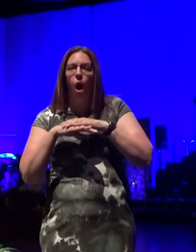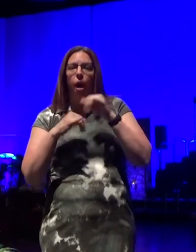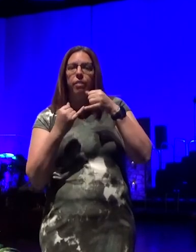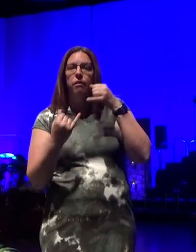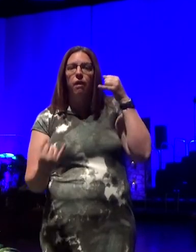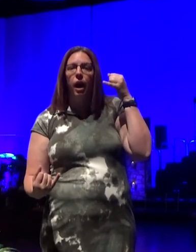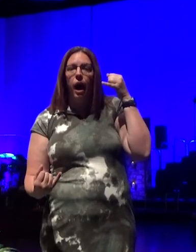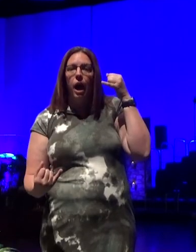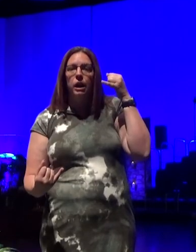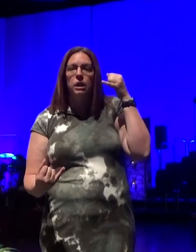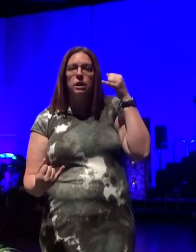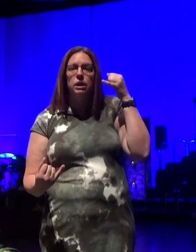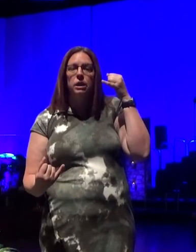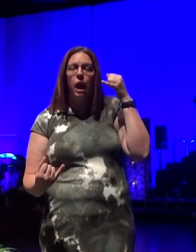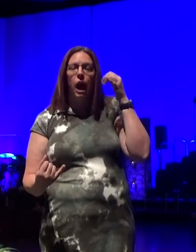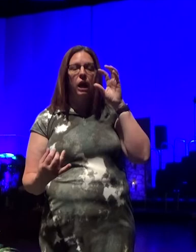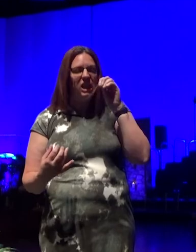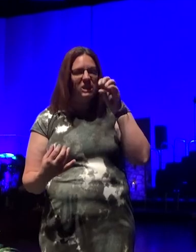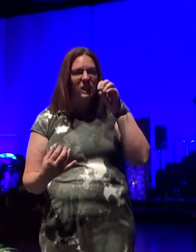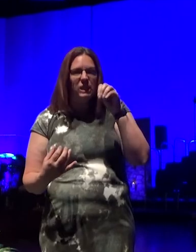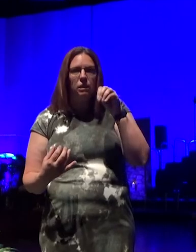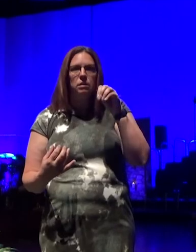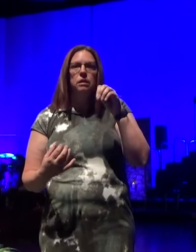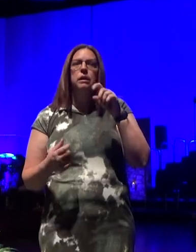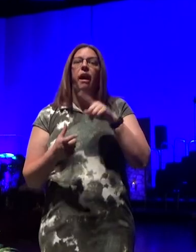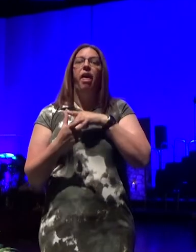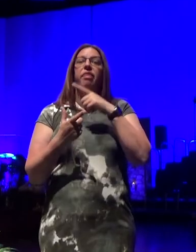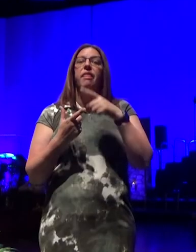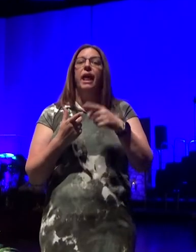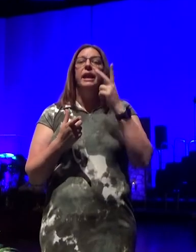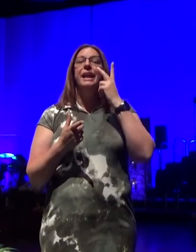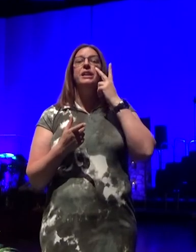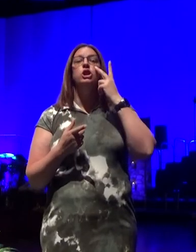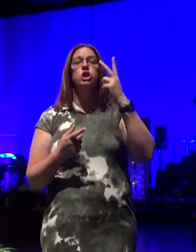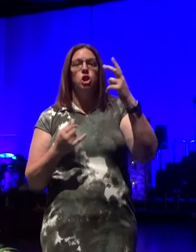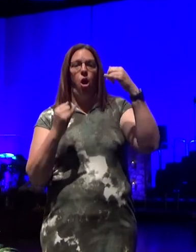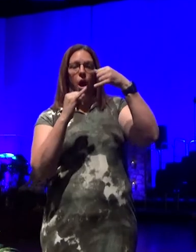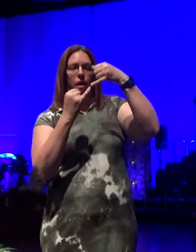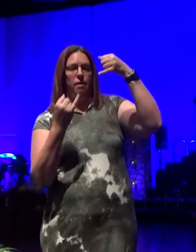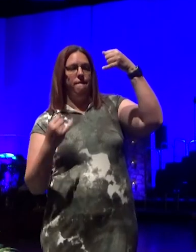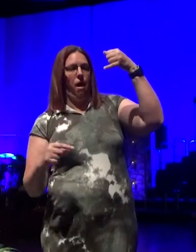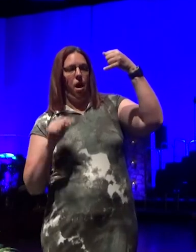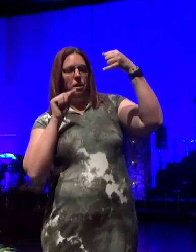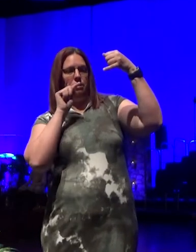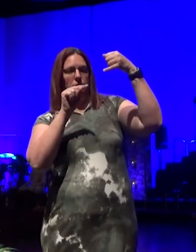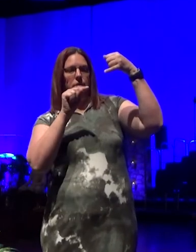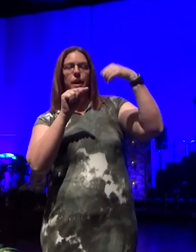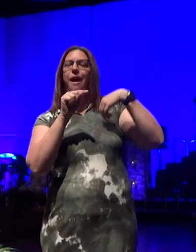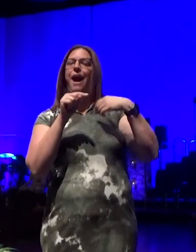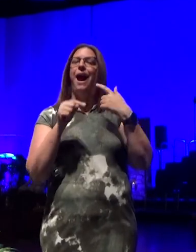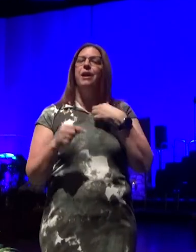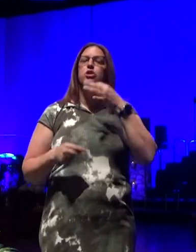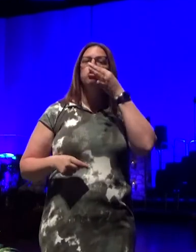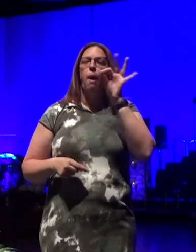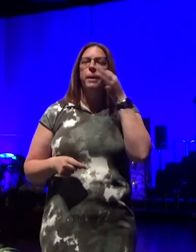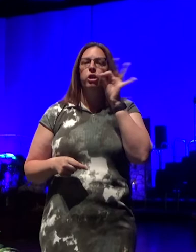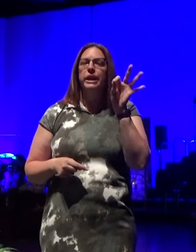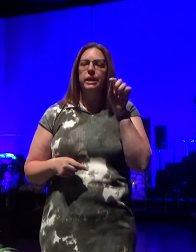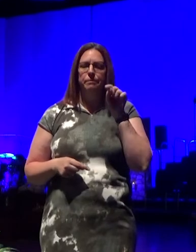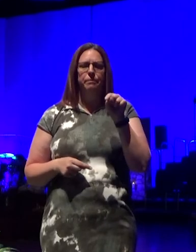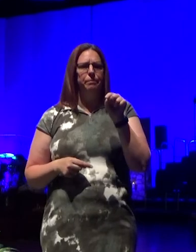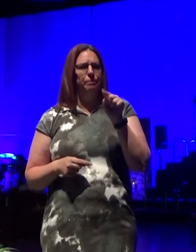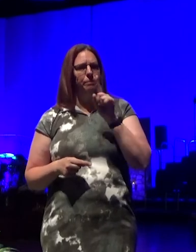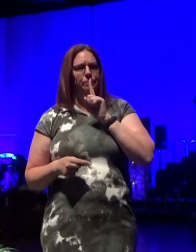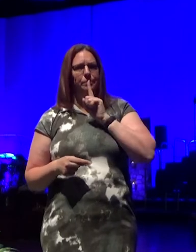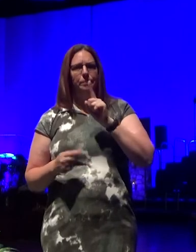He then saw that out of the vine, there was a strawberry, the most beautiful